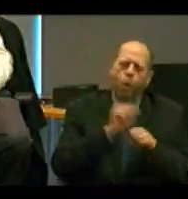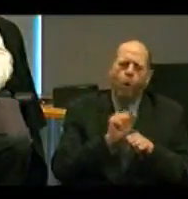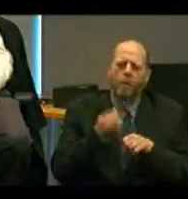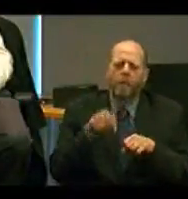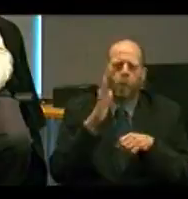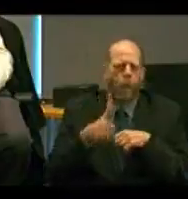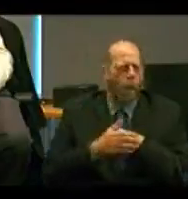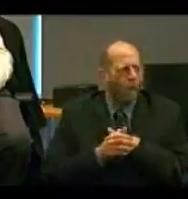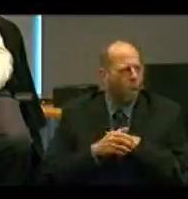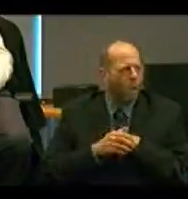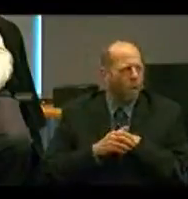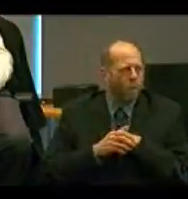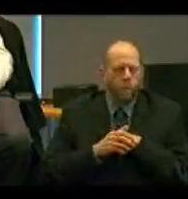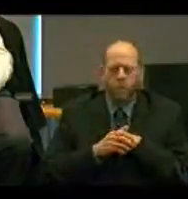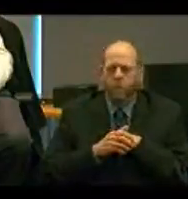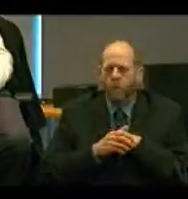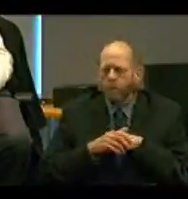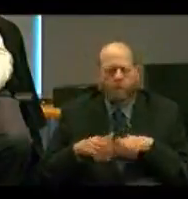will.